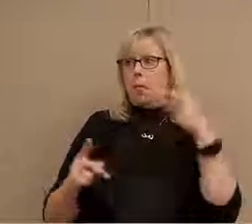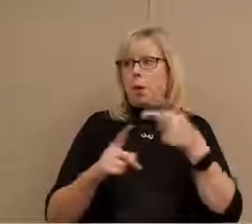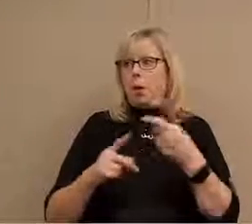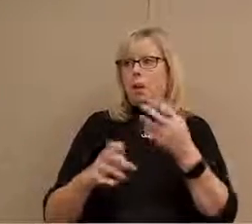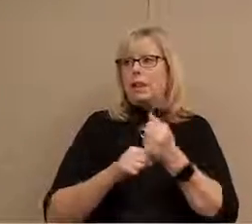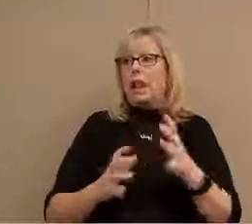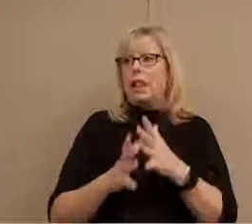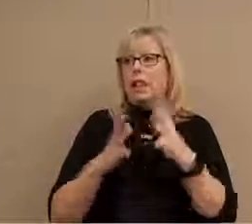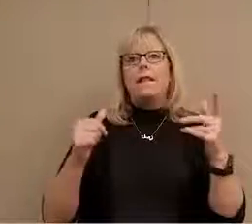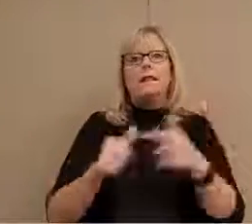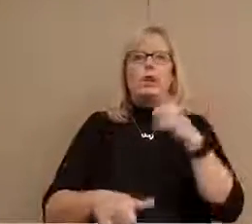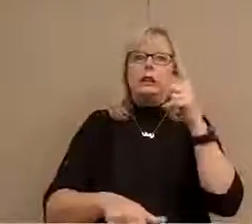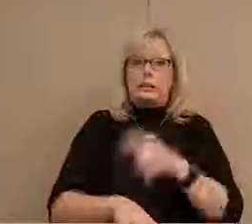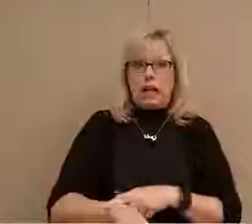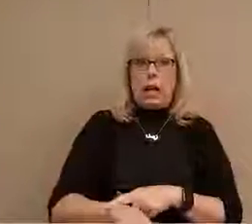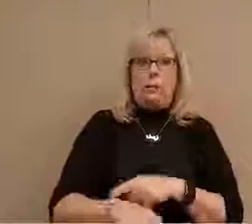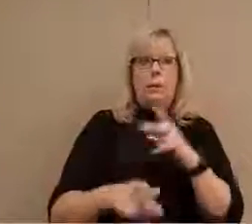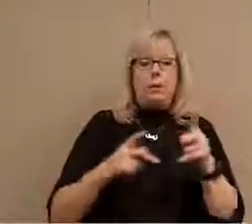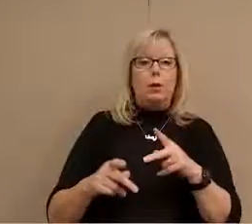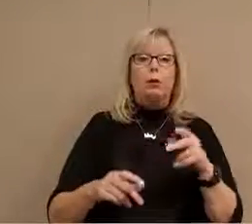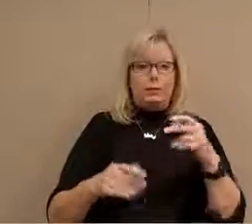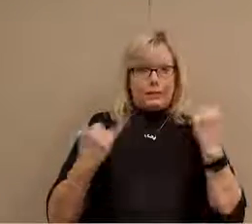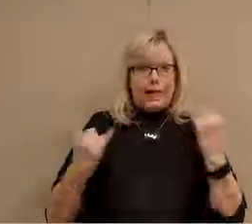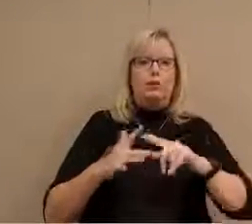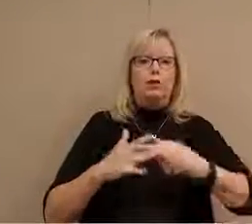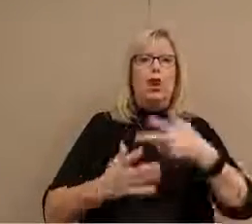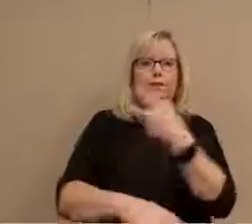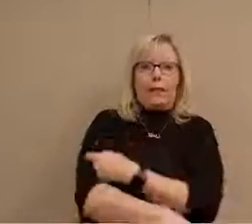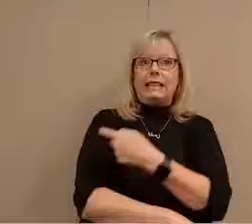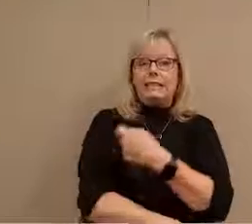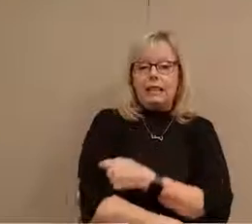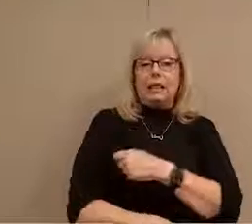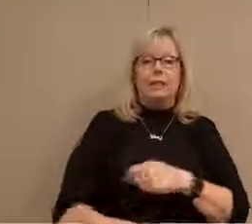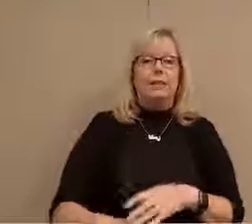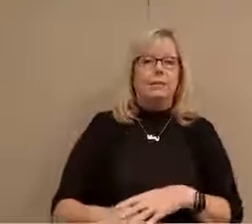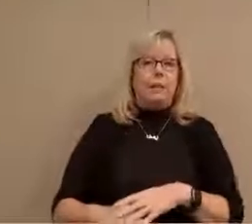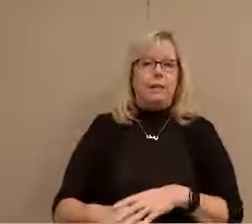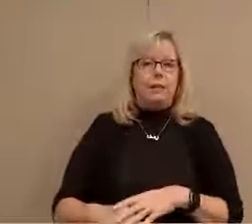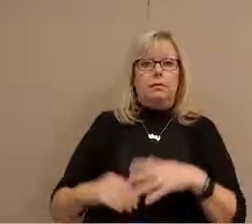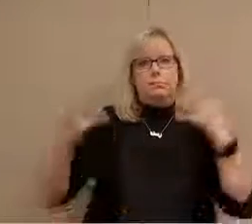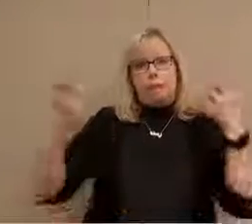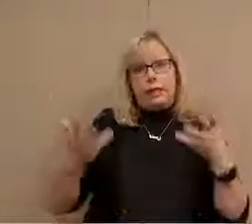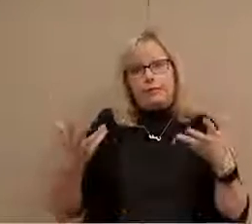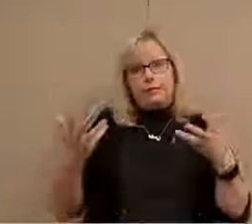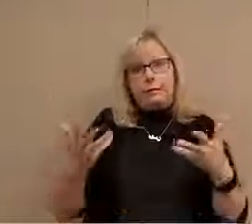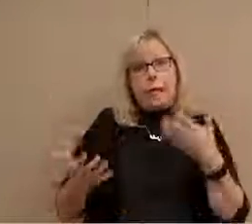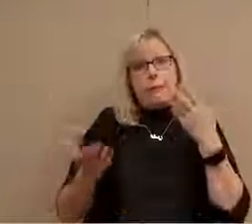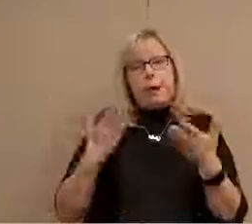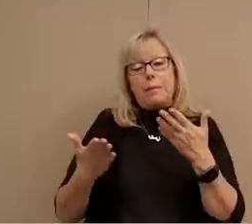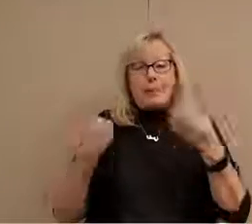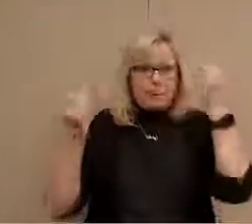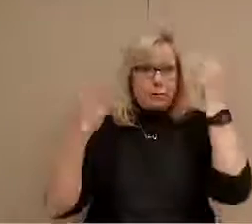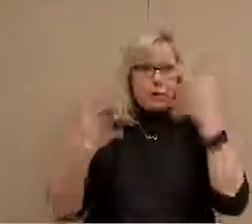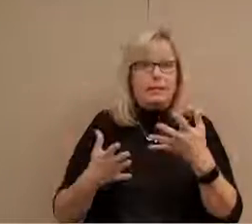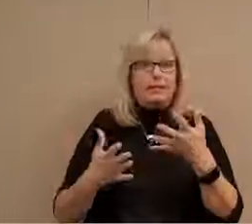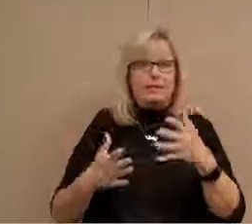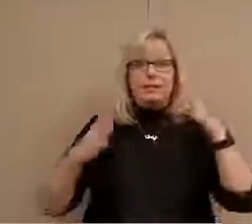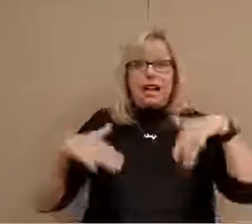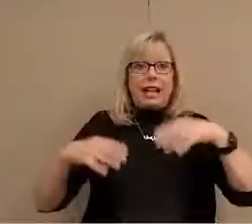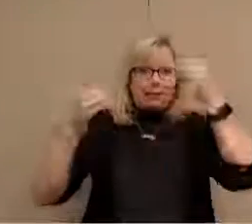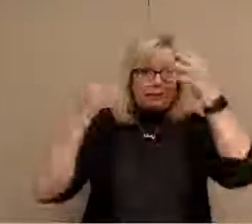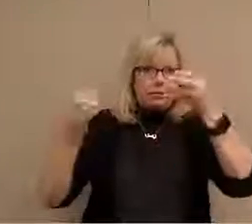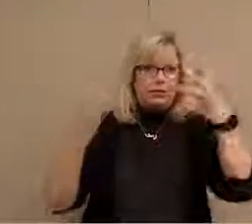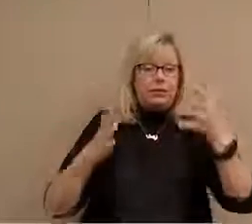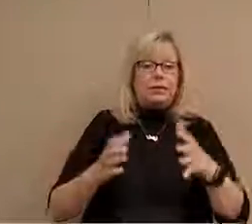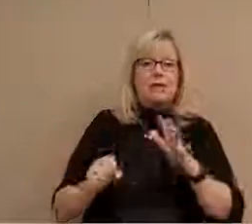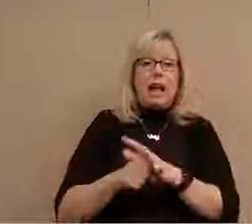getting a lot of first-time customers, people getting that vaccine. So maybe the information hasn't been out. Maybe